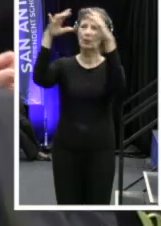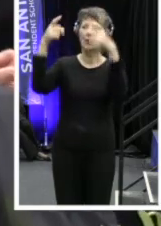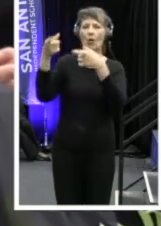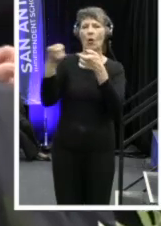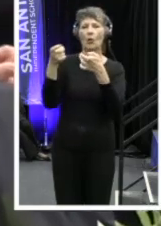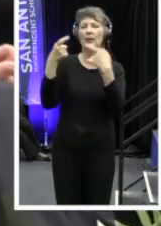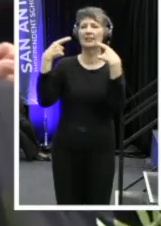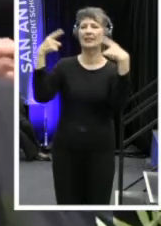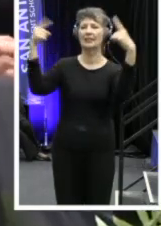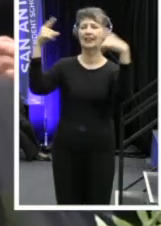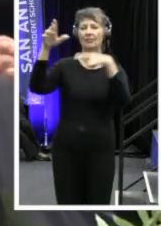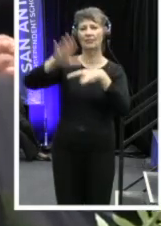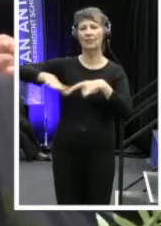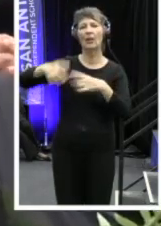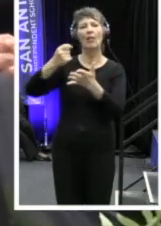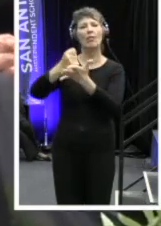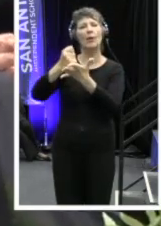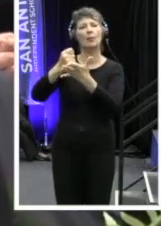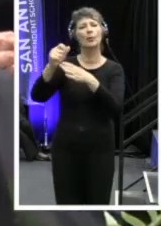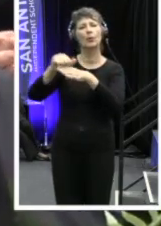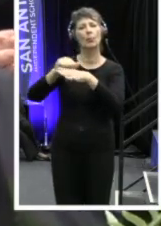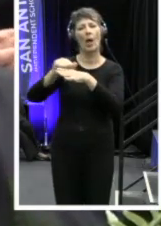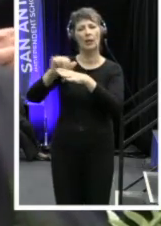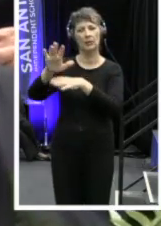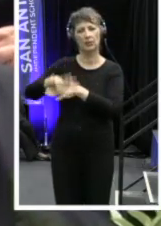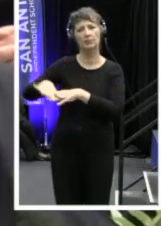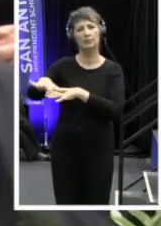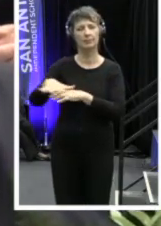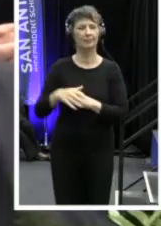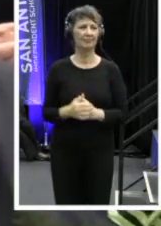a successful therapeutic practice.